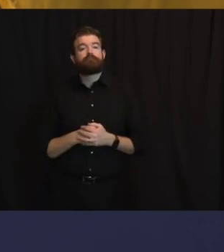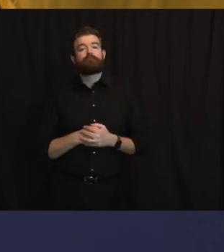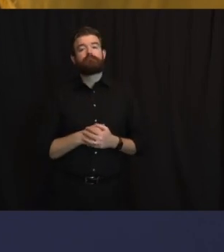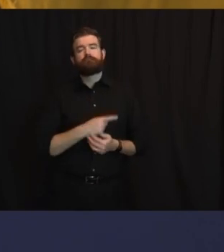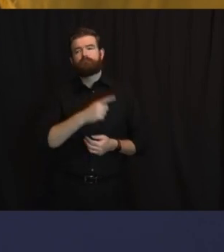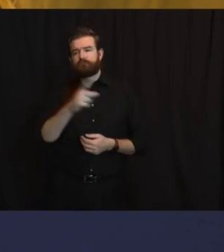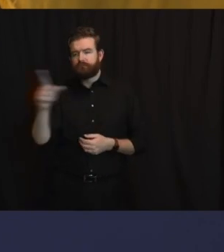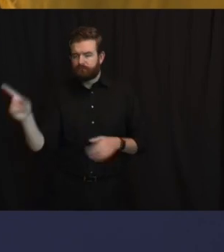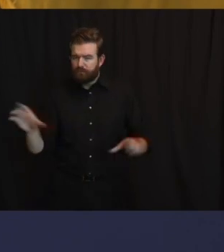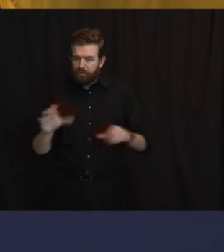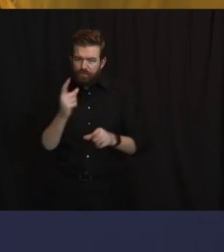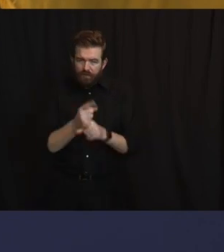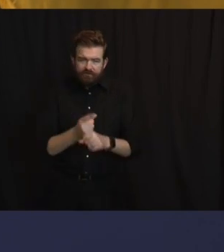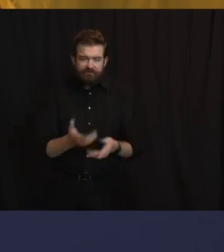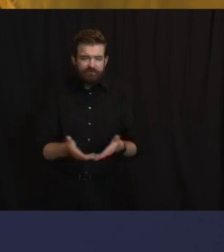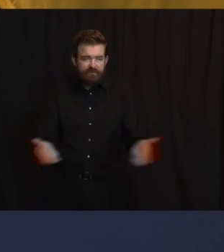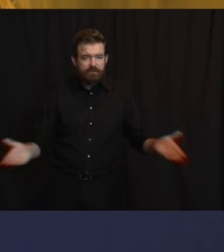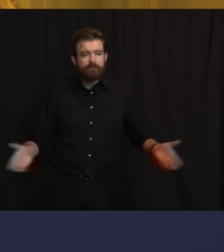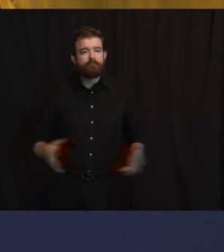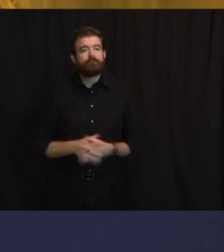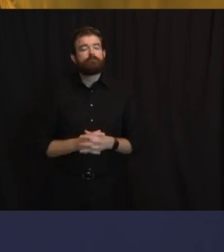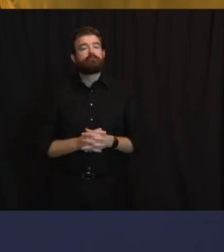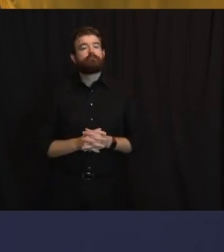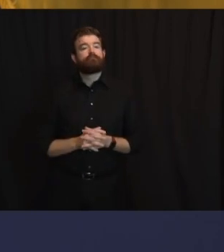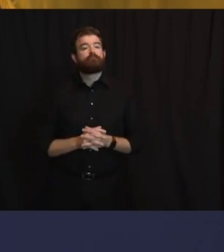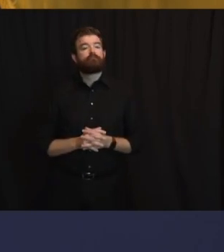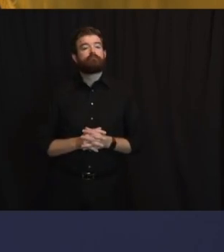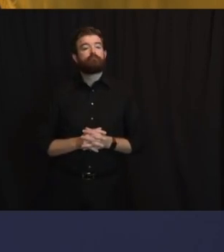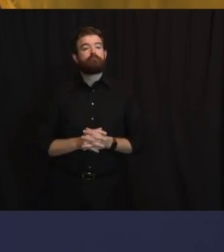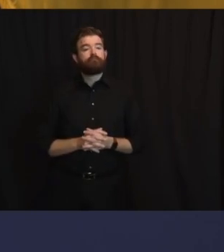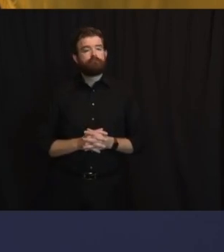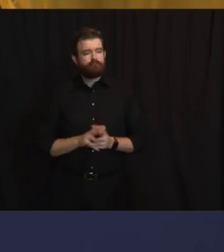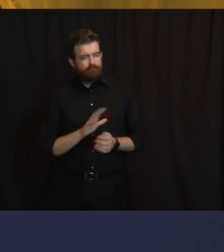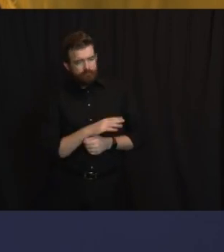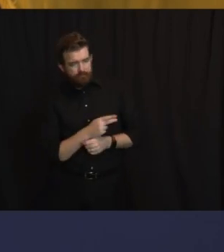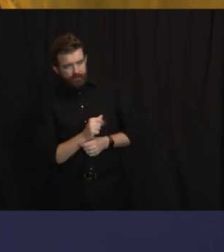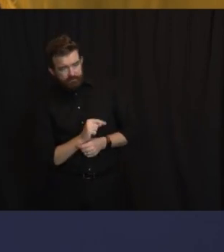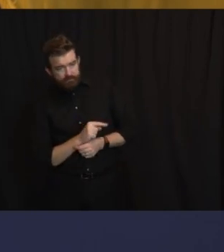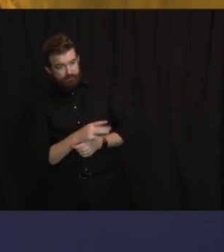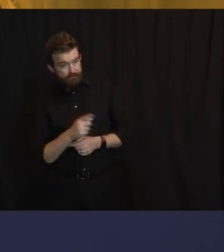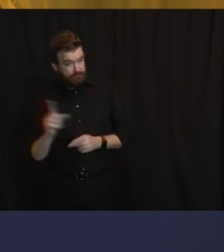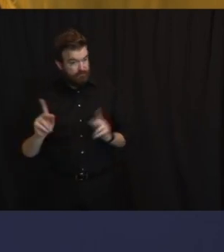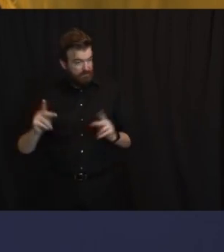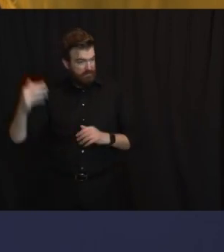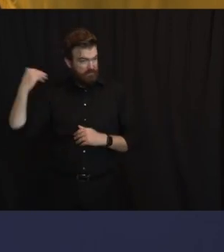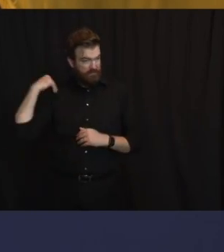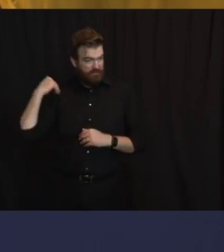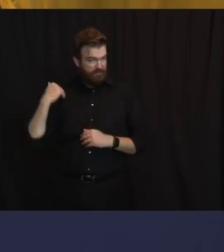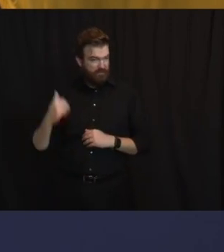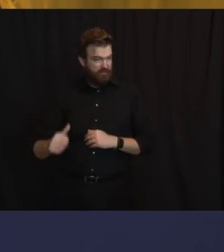lack of compliance, Pat. It really has come down only to the surprise